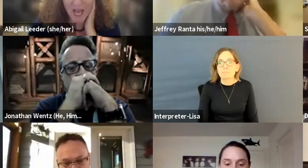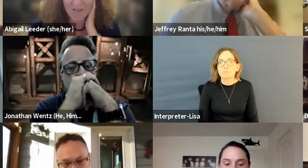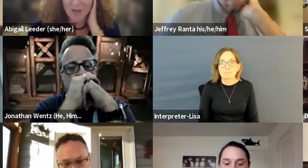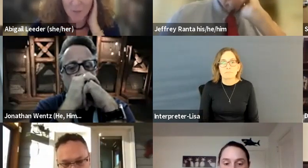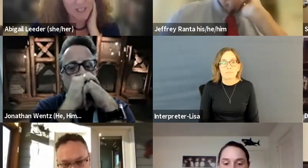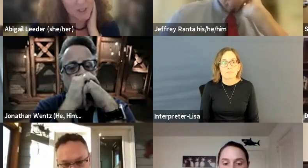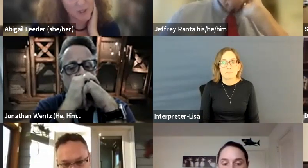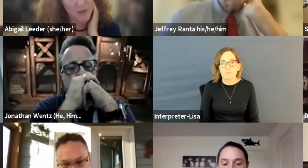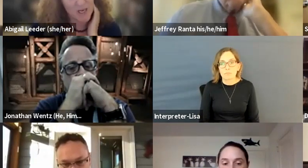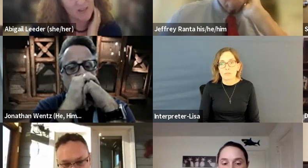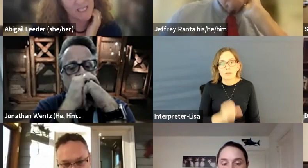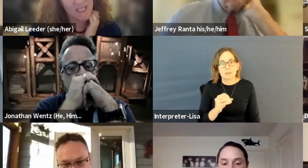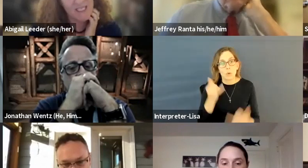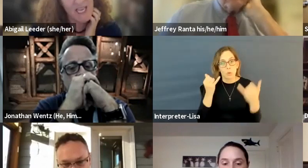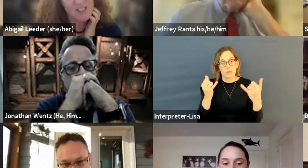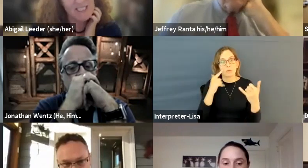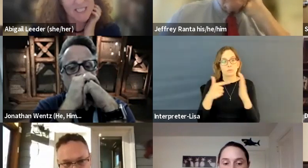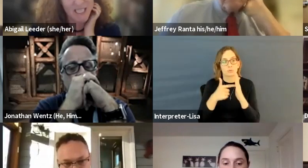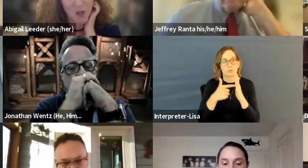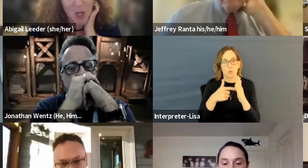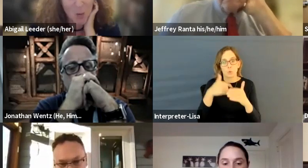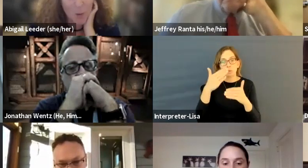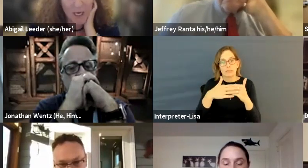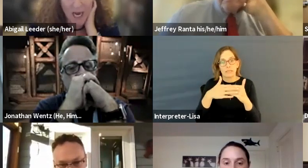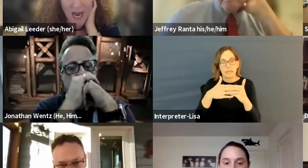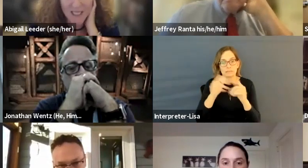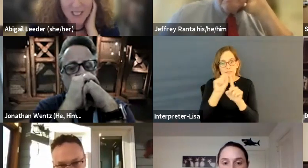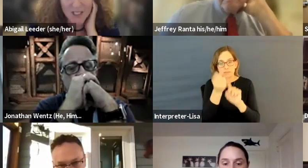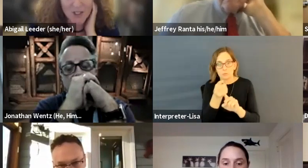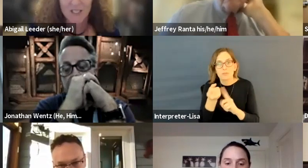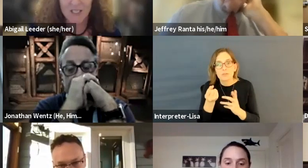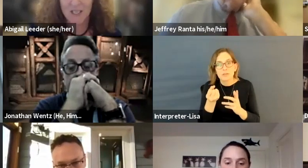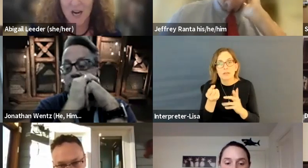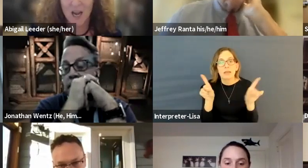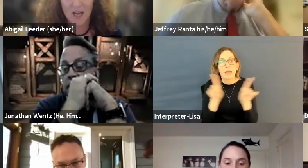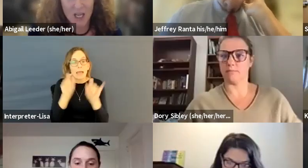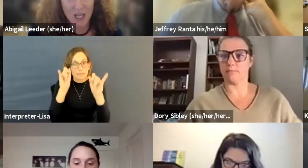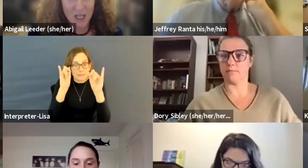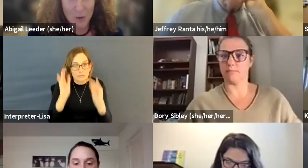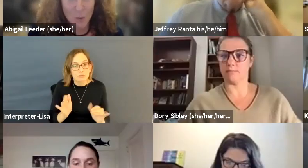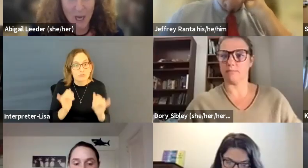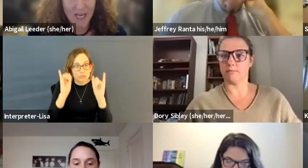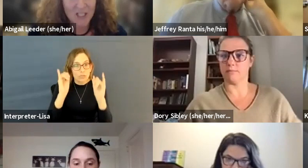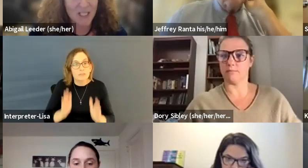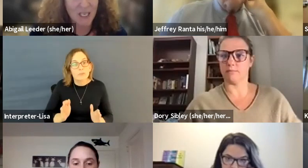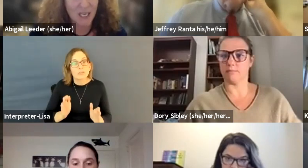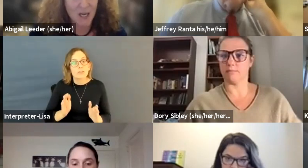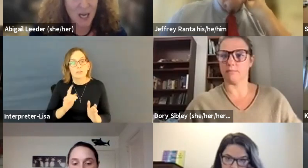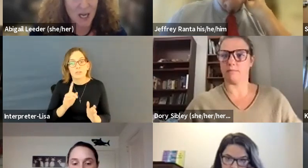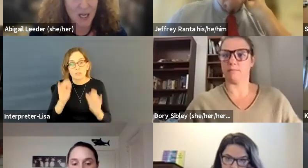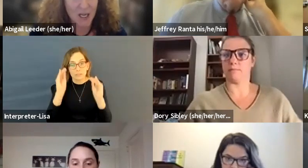we have, we're going to show you another scene, and this actually is a scene where, as the instructor, you